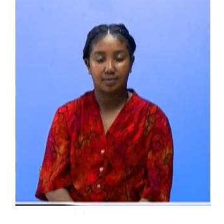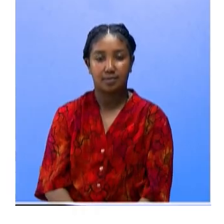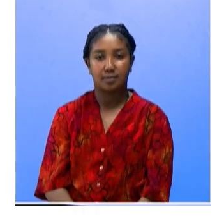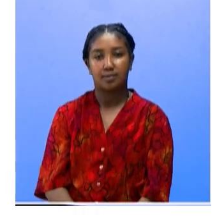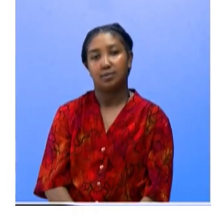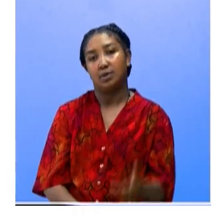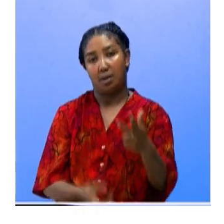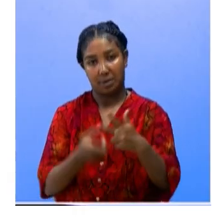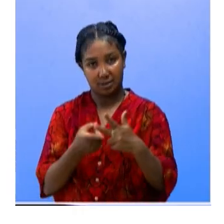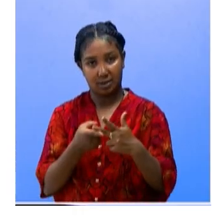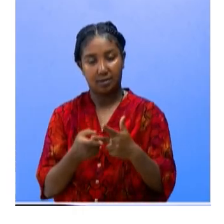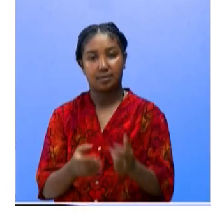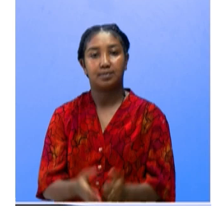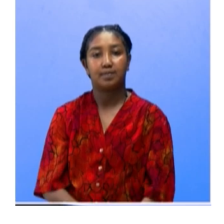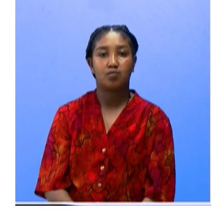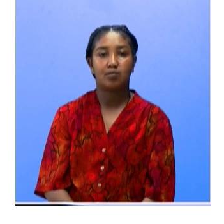Number 3.